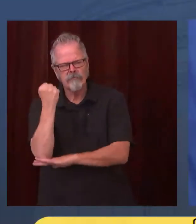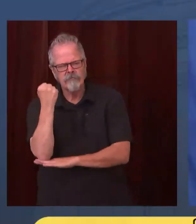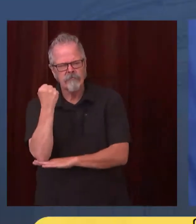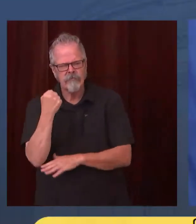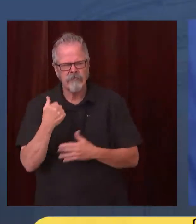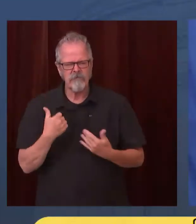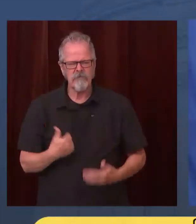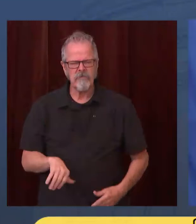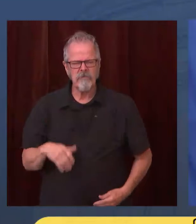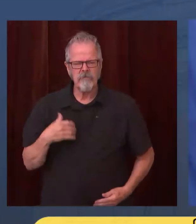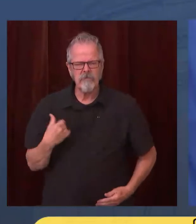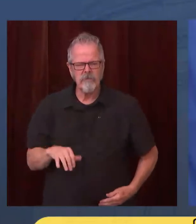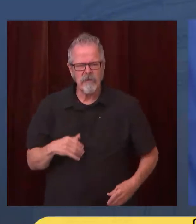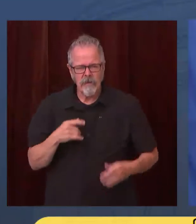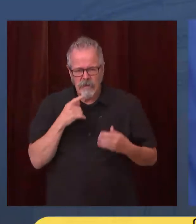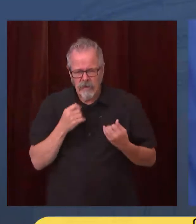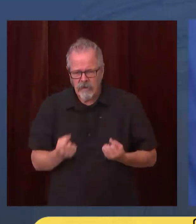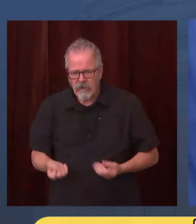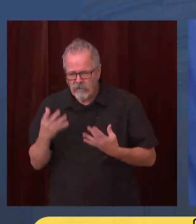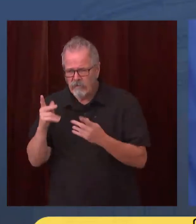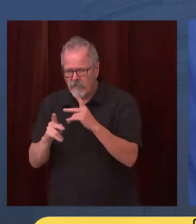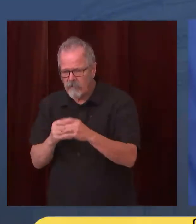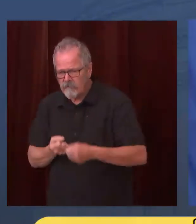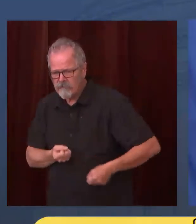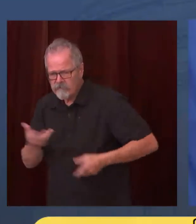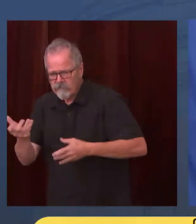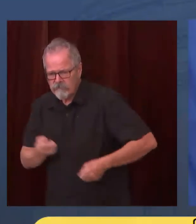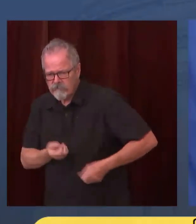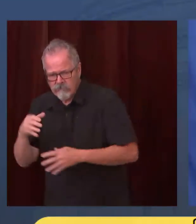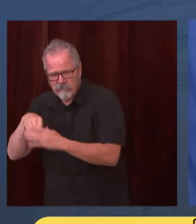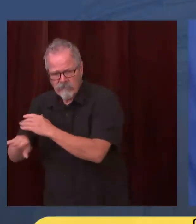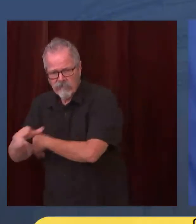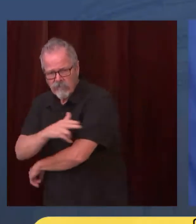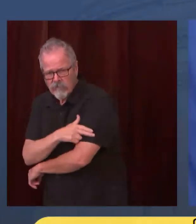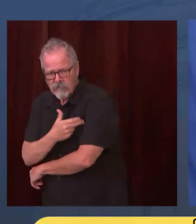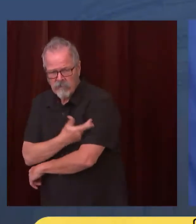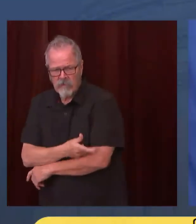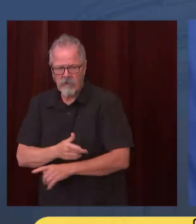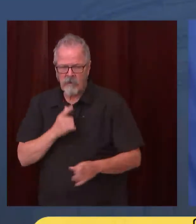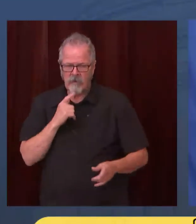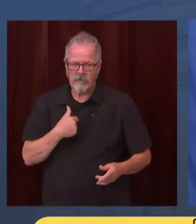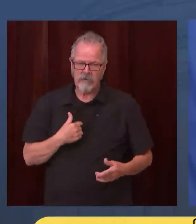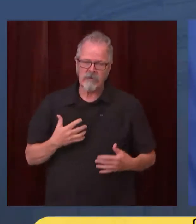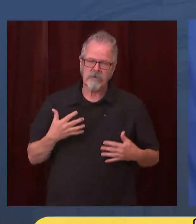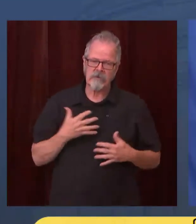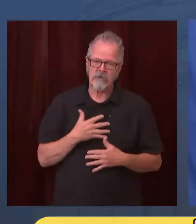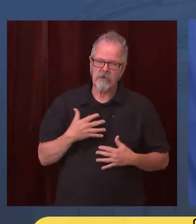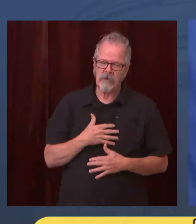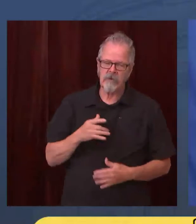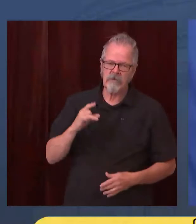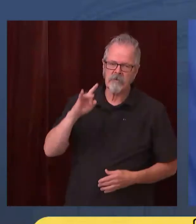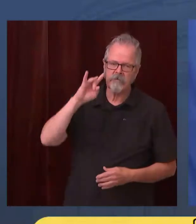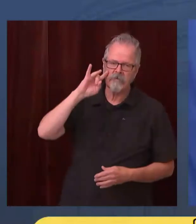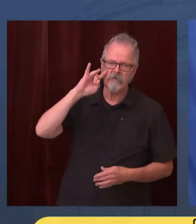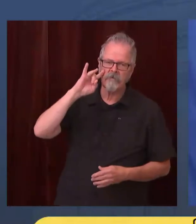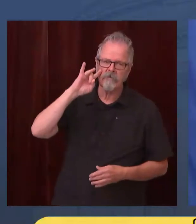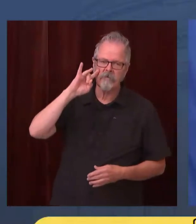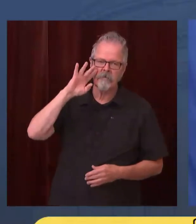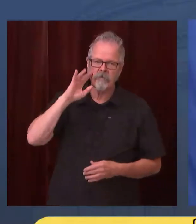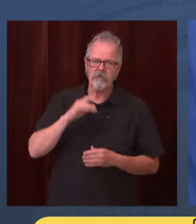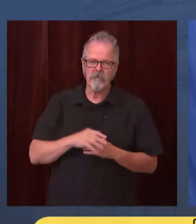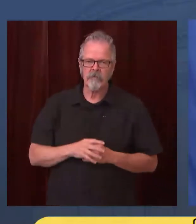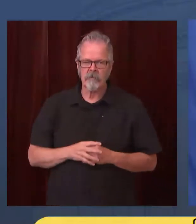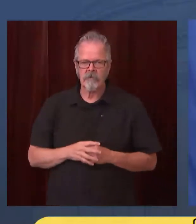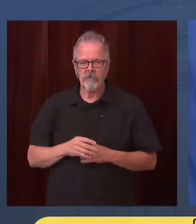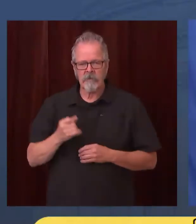hospitalizations at an extremely high number. Not only is that from COVID-19, but it's from all the other reasons that people go to